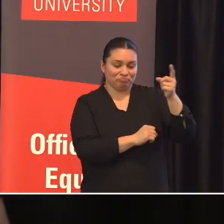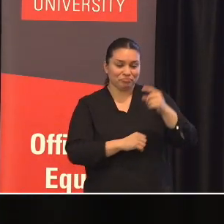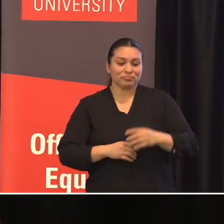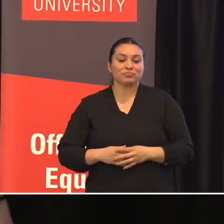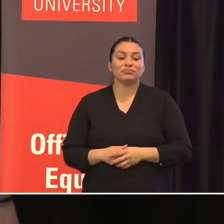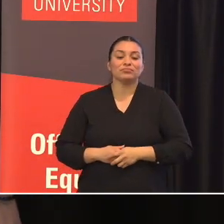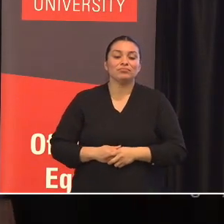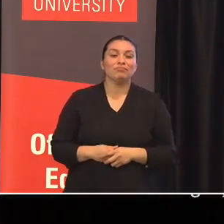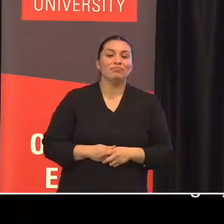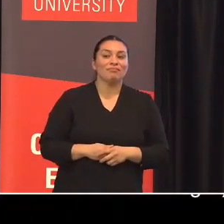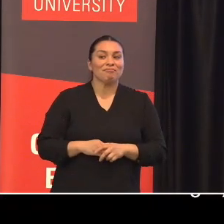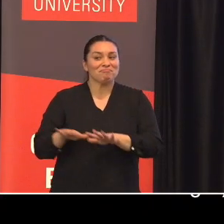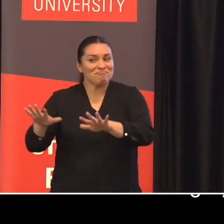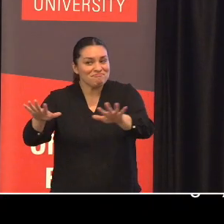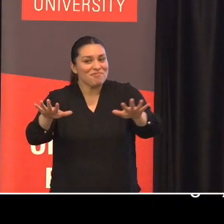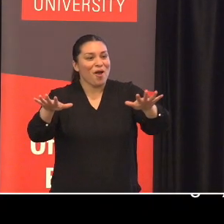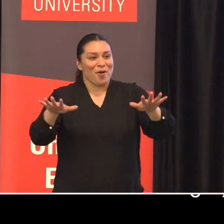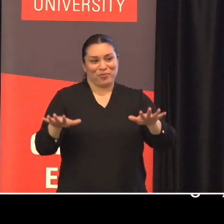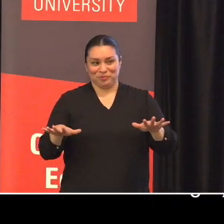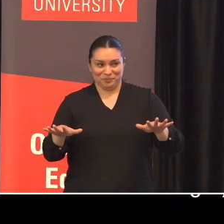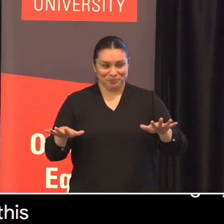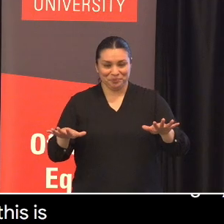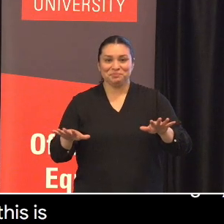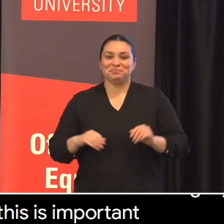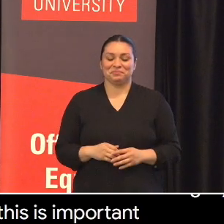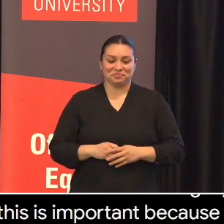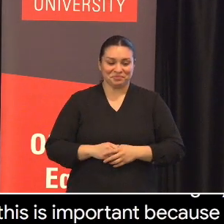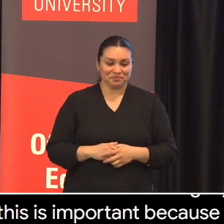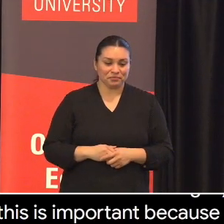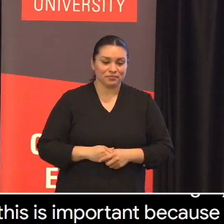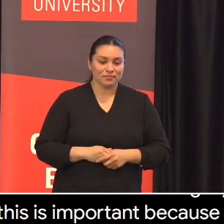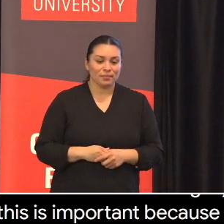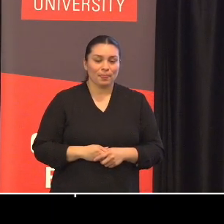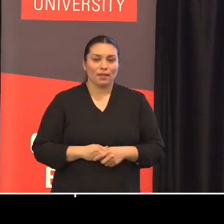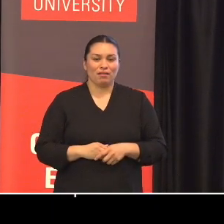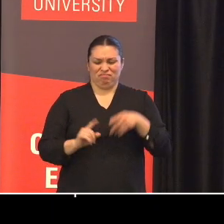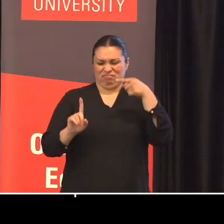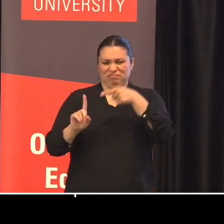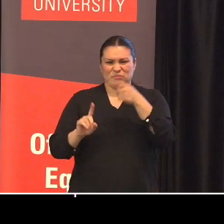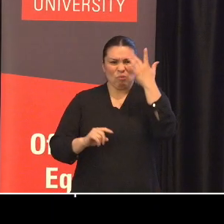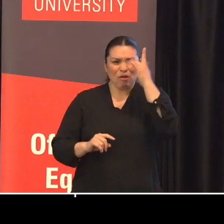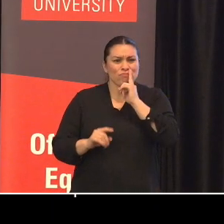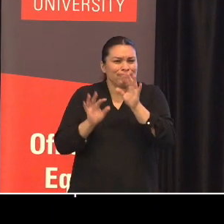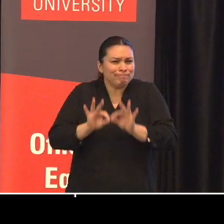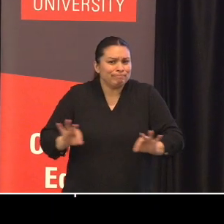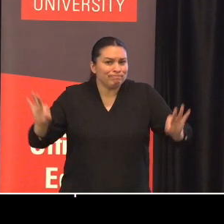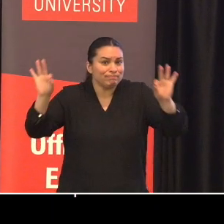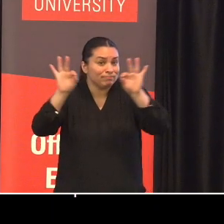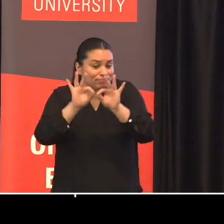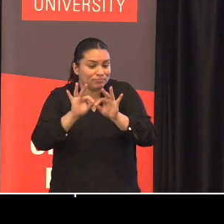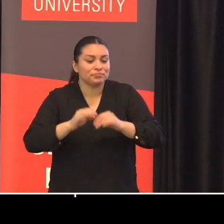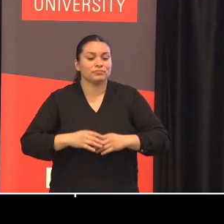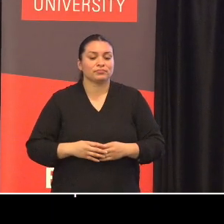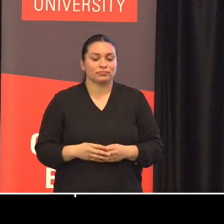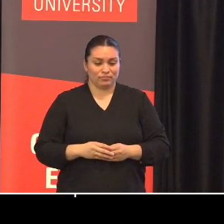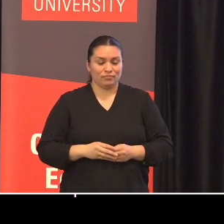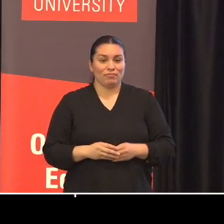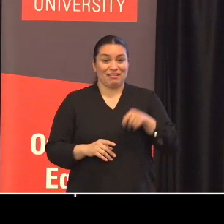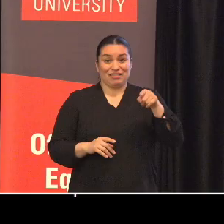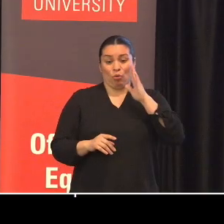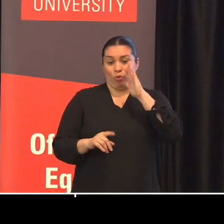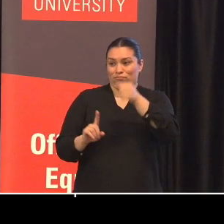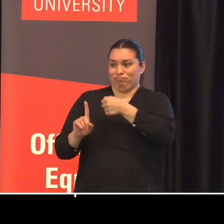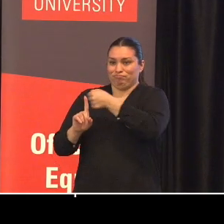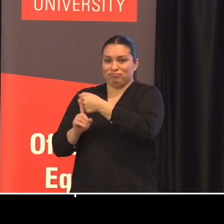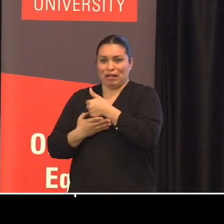So why else is this important? This is important because it impacts students with and without disabilities. This helps remove